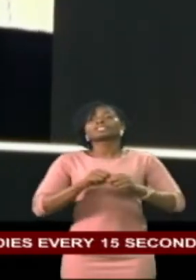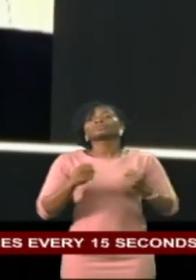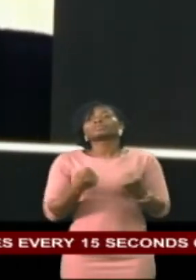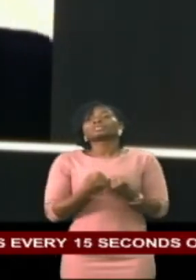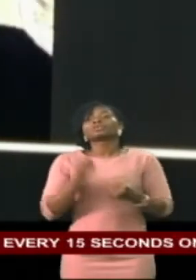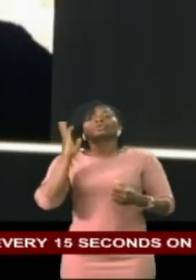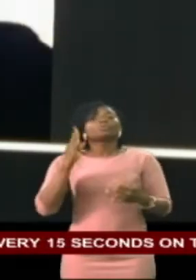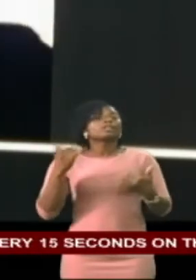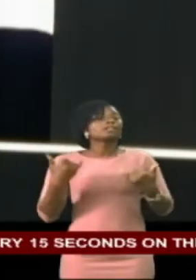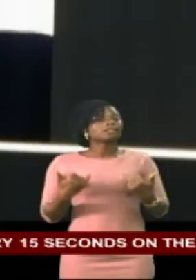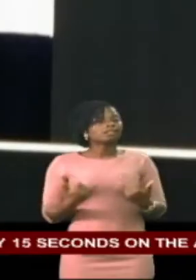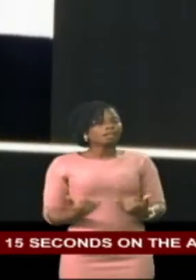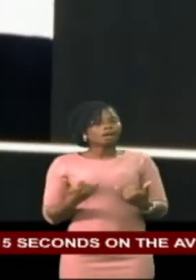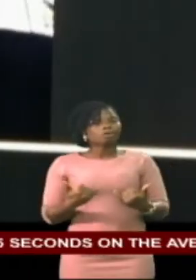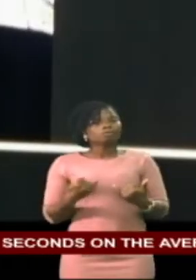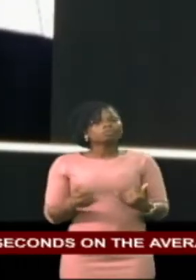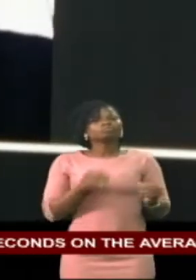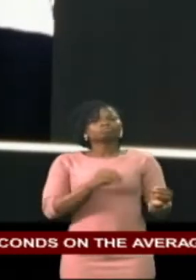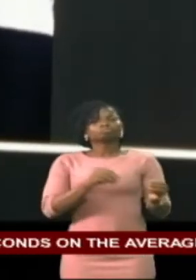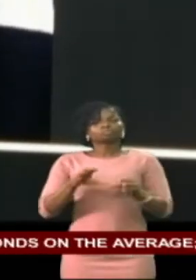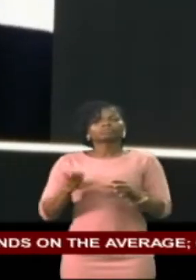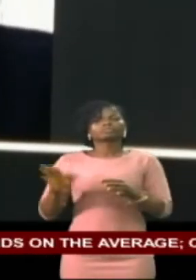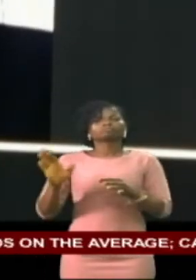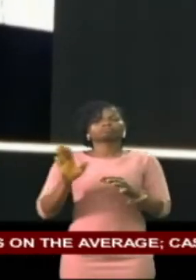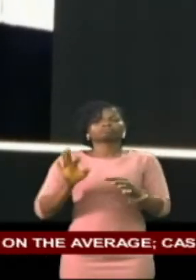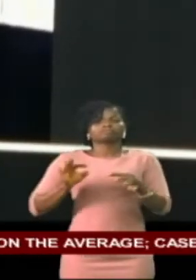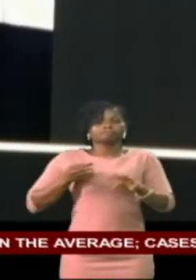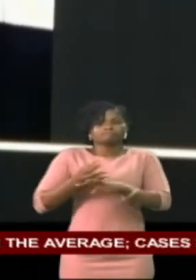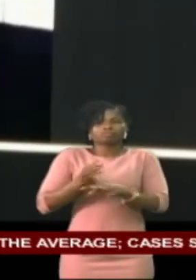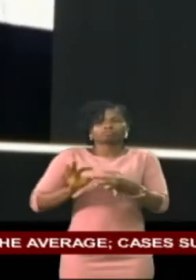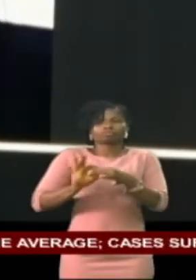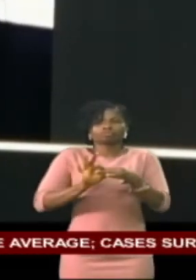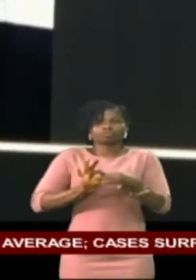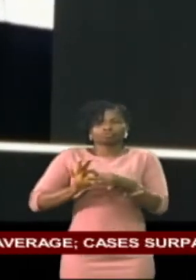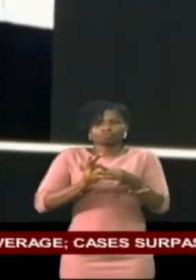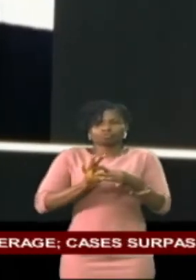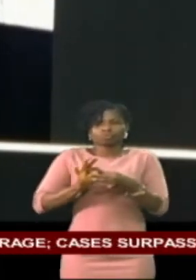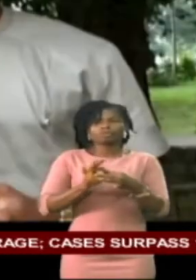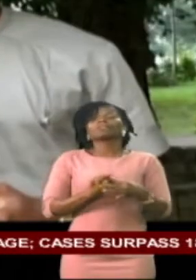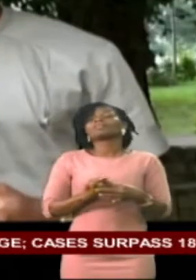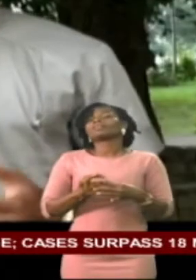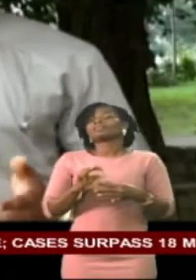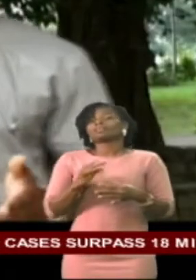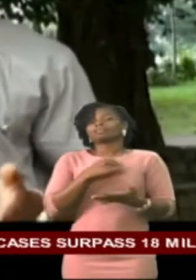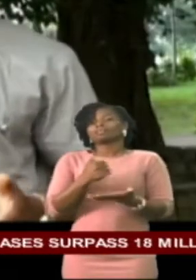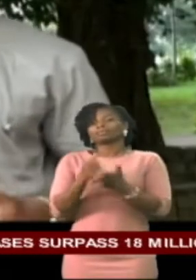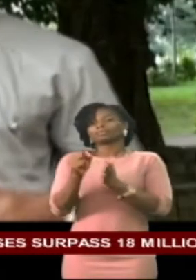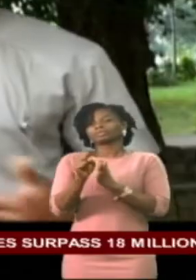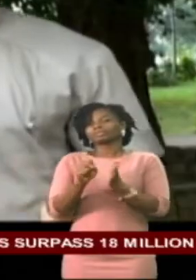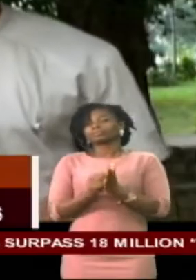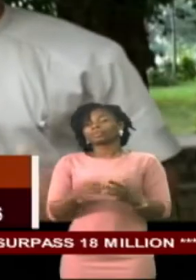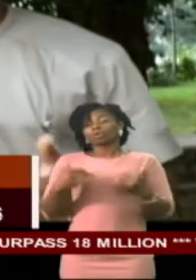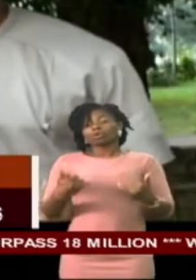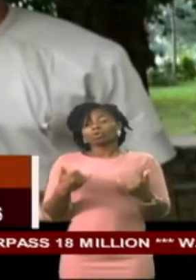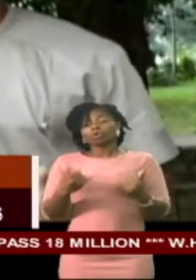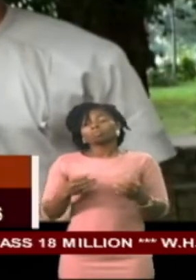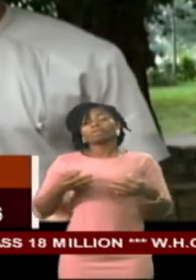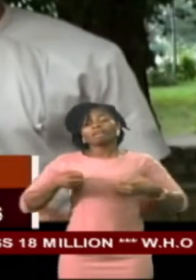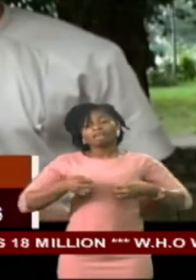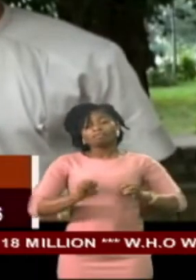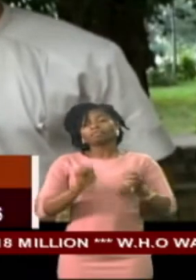now put their funds together and have a stake. Now, current efforts to mitigate